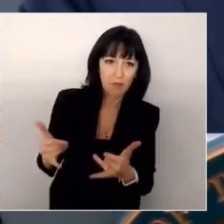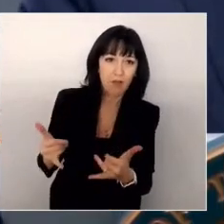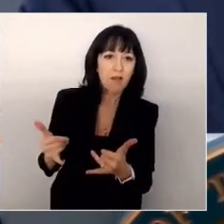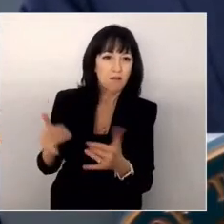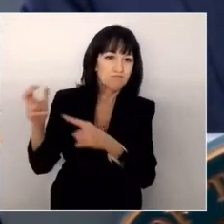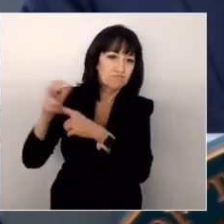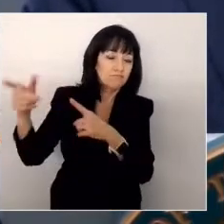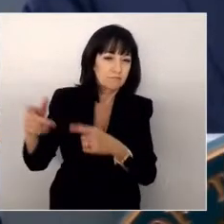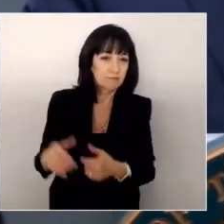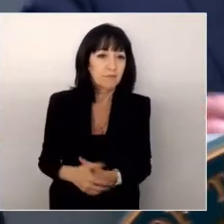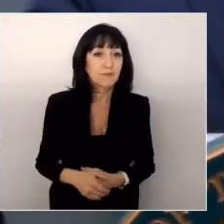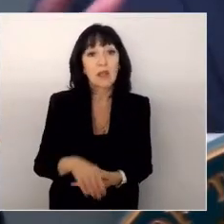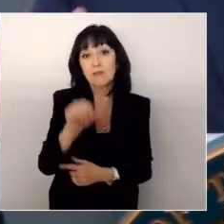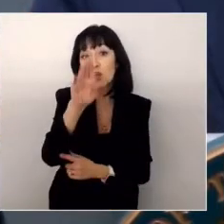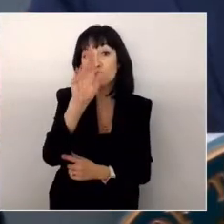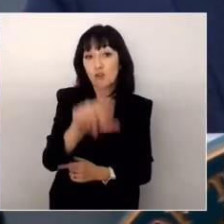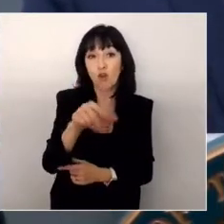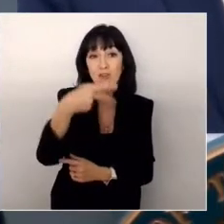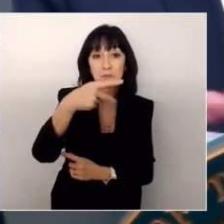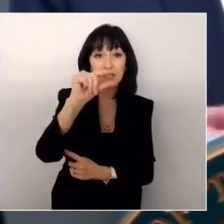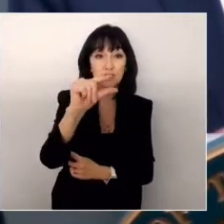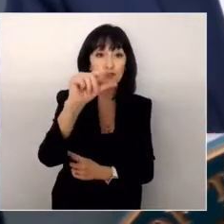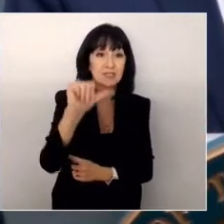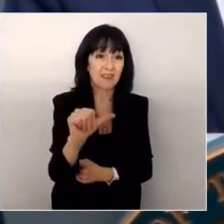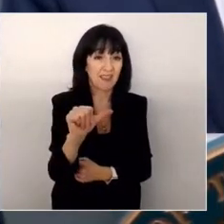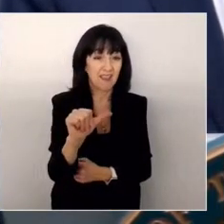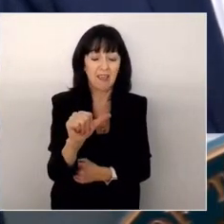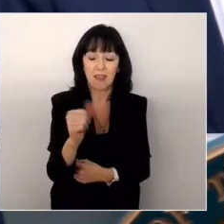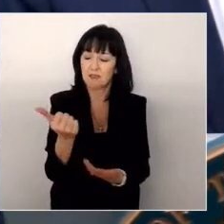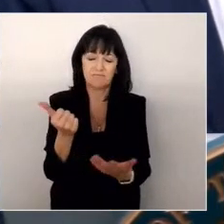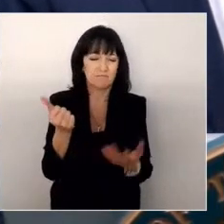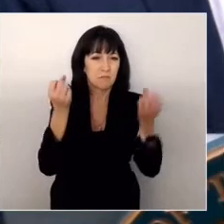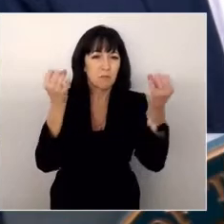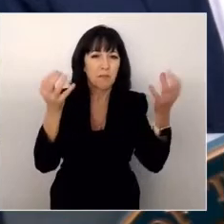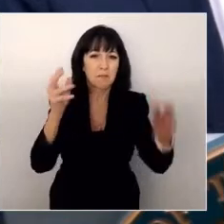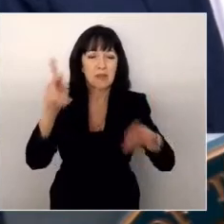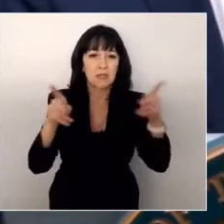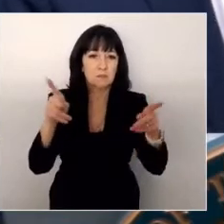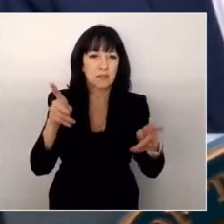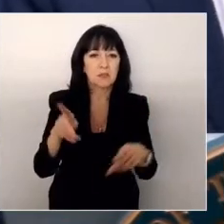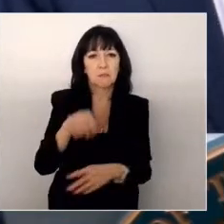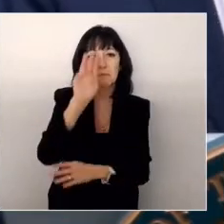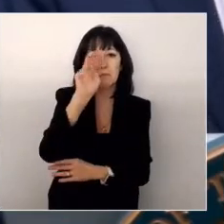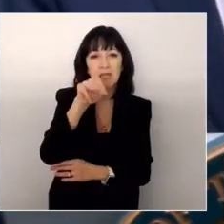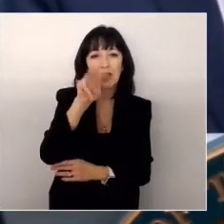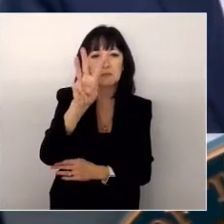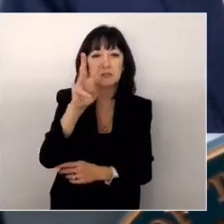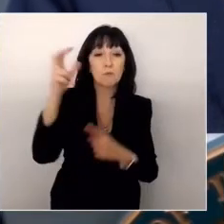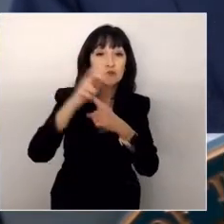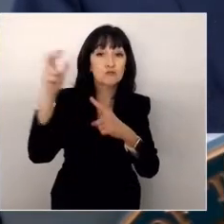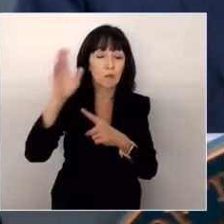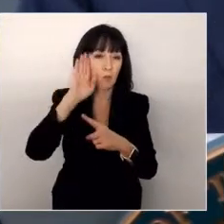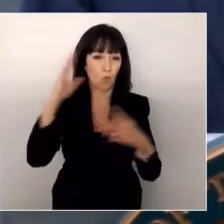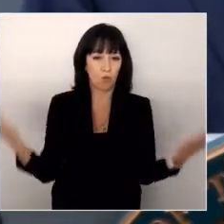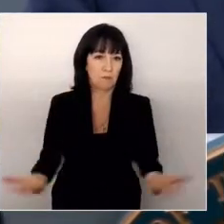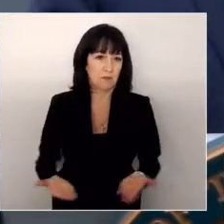the PGA and thousands of fans for the BMW Championship.